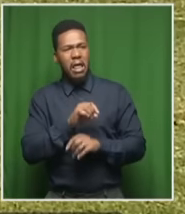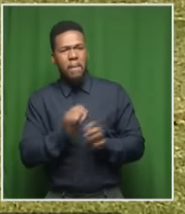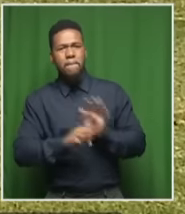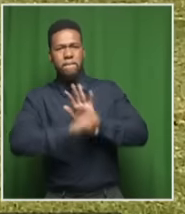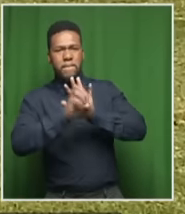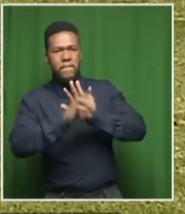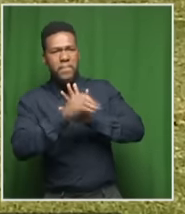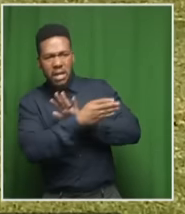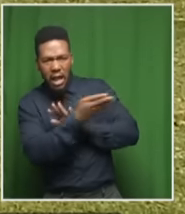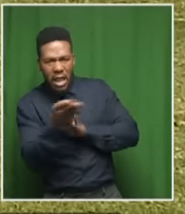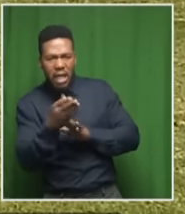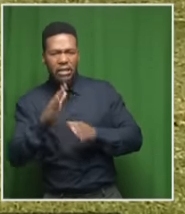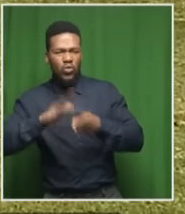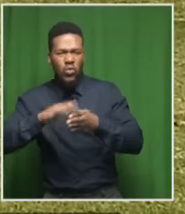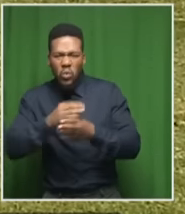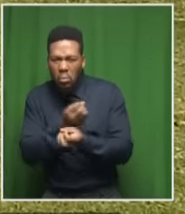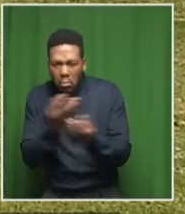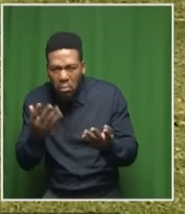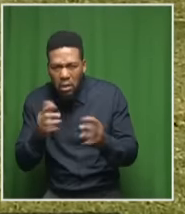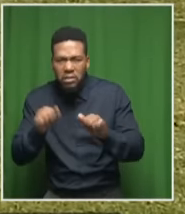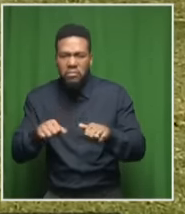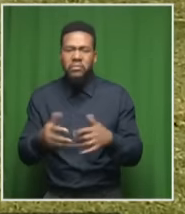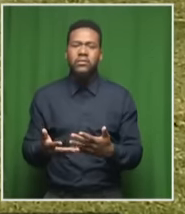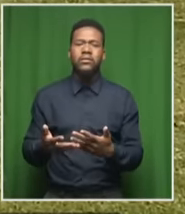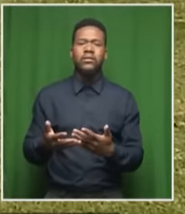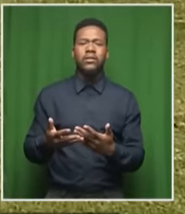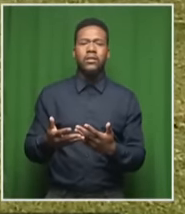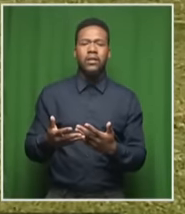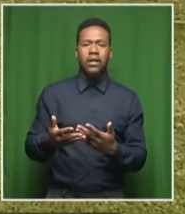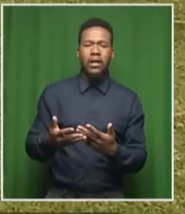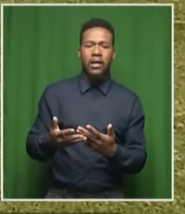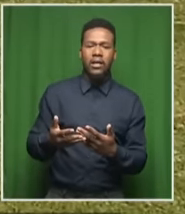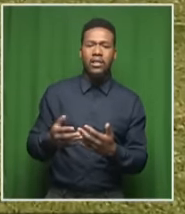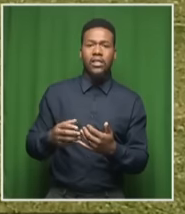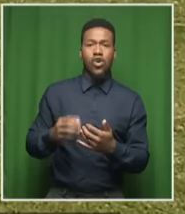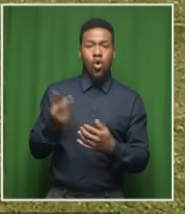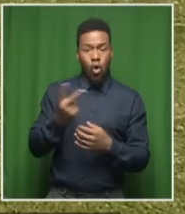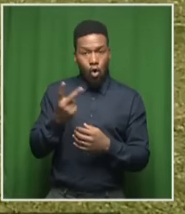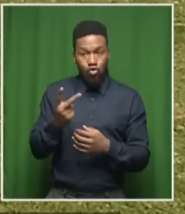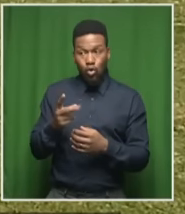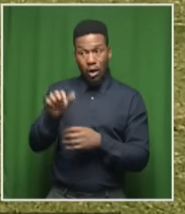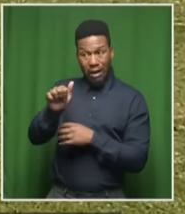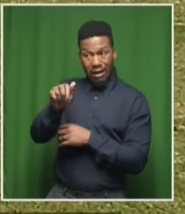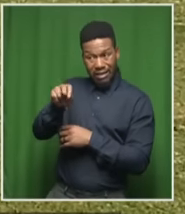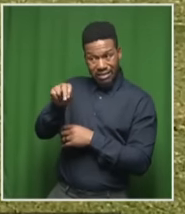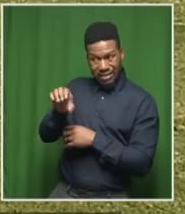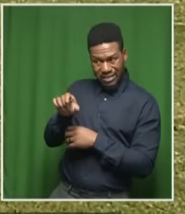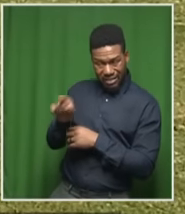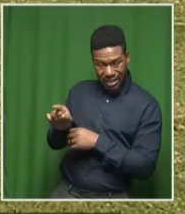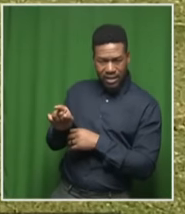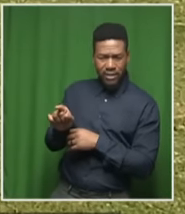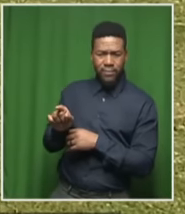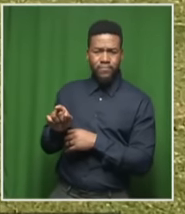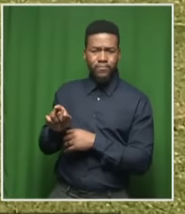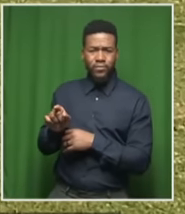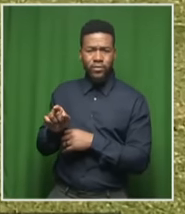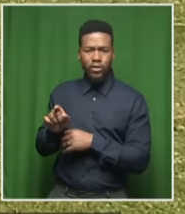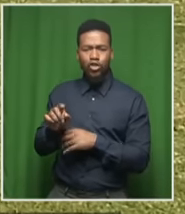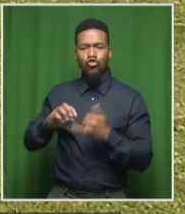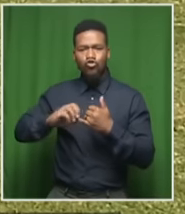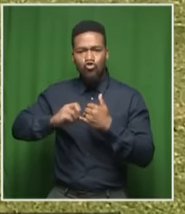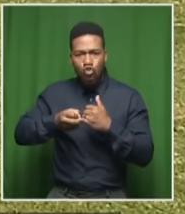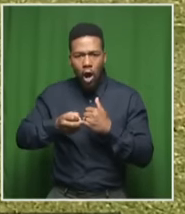We know that it has been fraught with divisions, with the ANC also looking at a